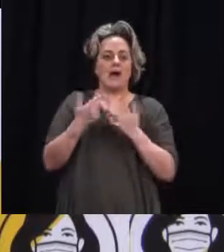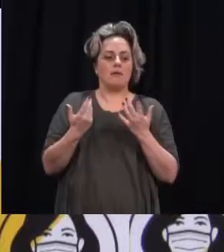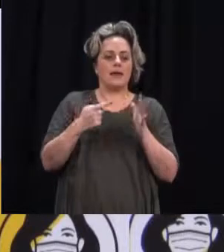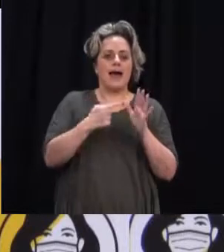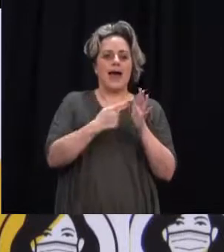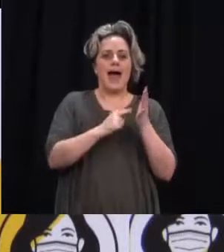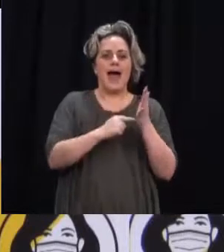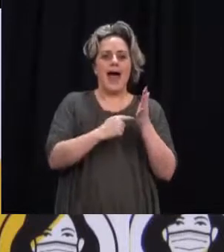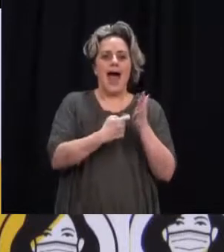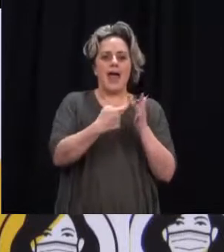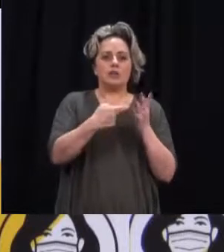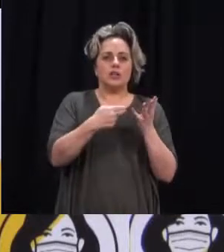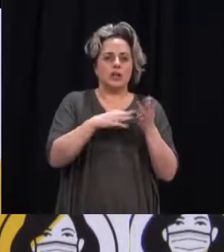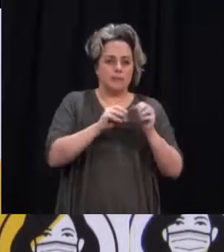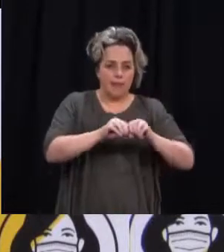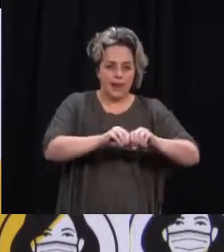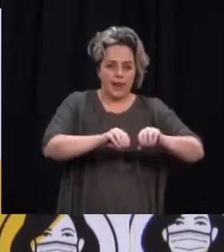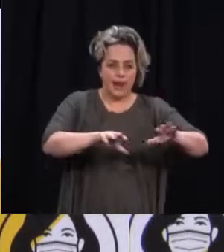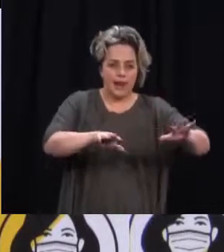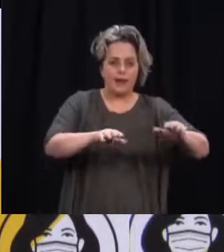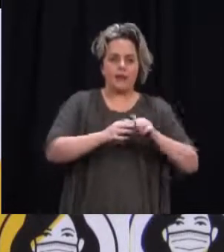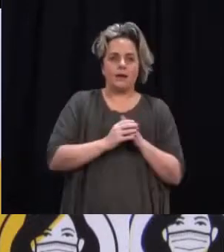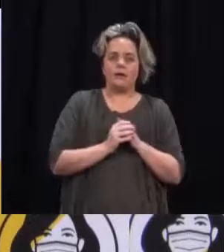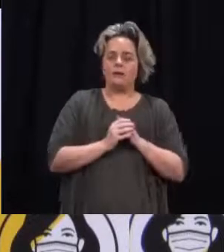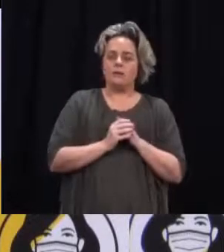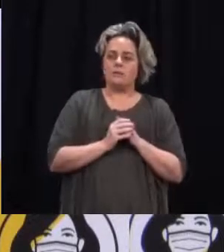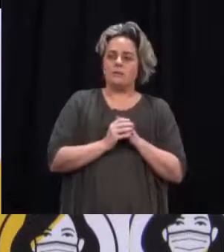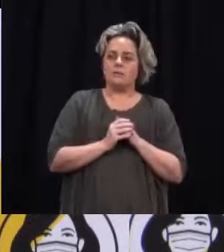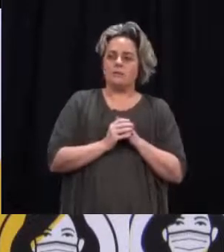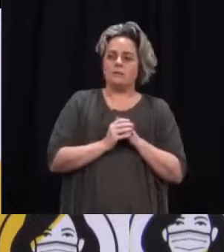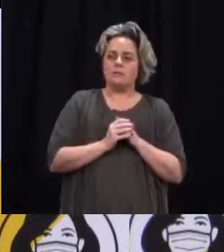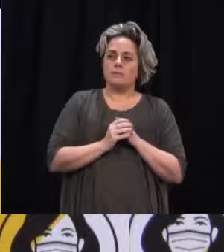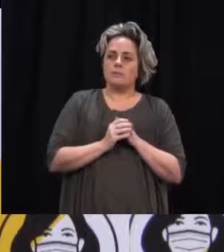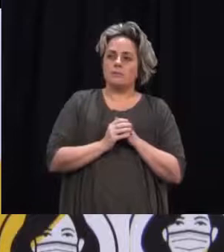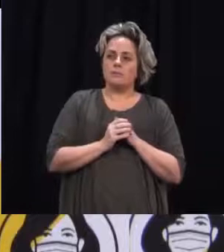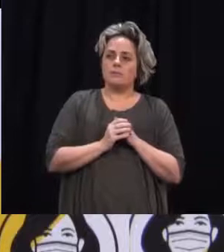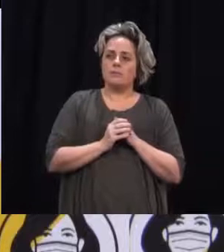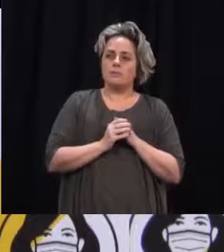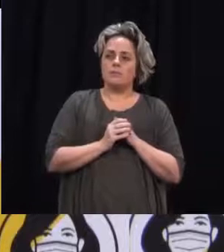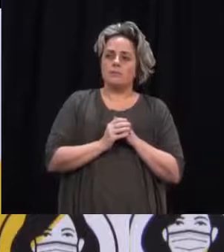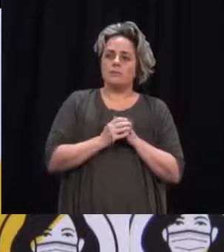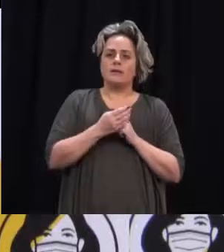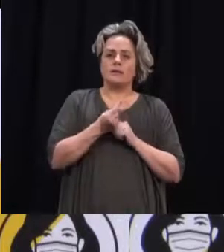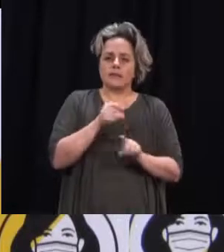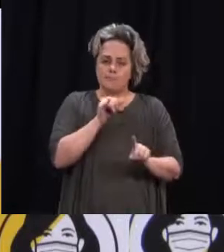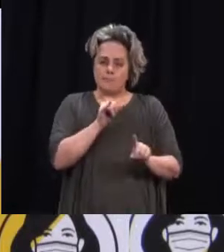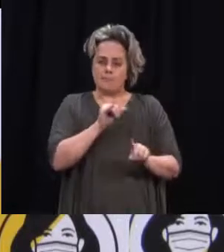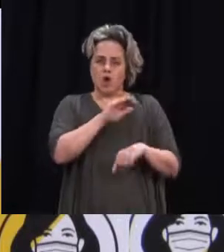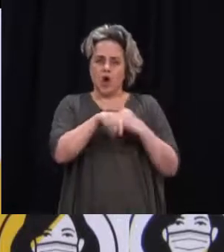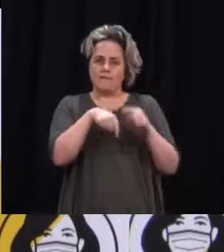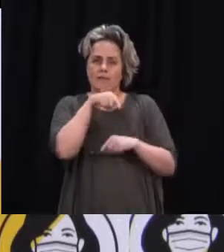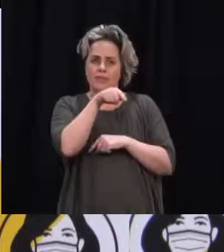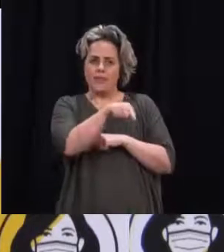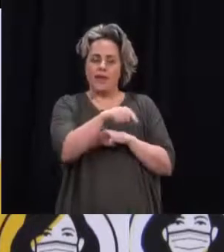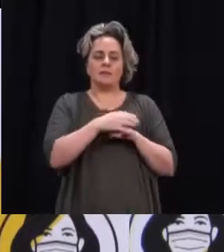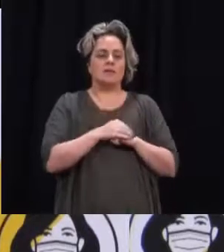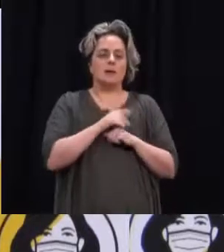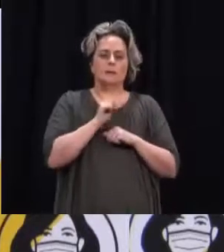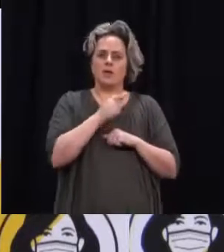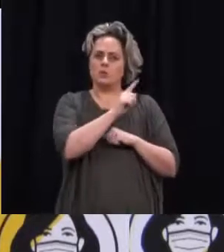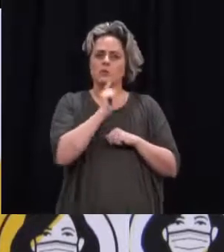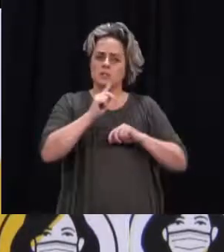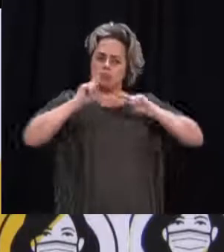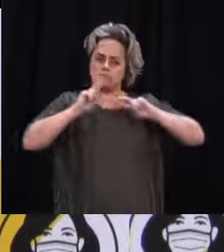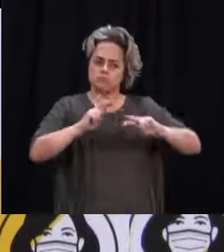always been caveated with it's just one of many working theories. Can you actually explain what other working theories there are and what else